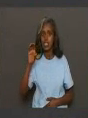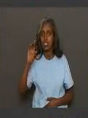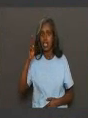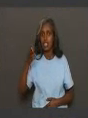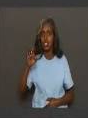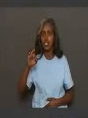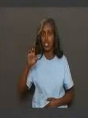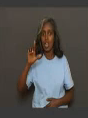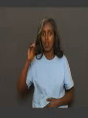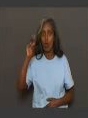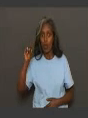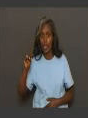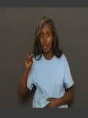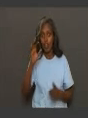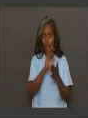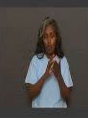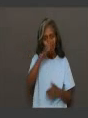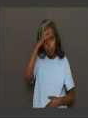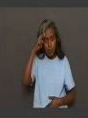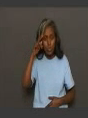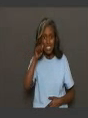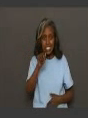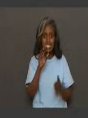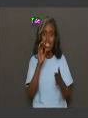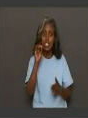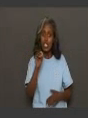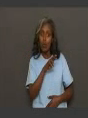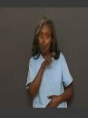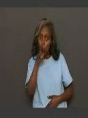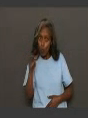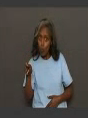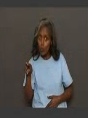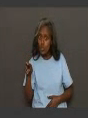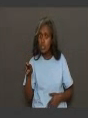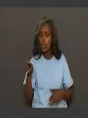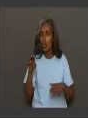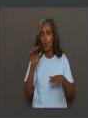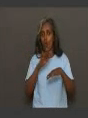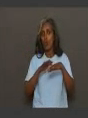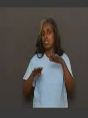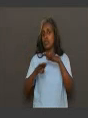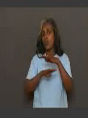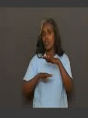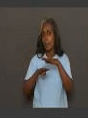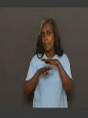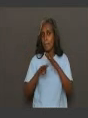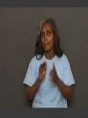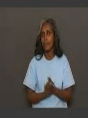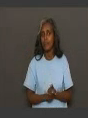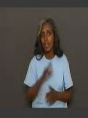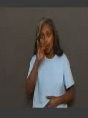in echelon form because its 0 row is on the